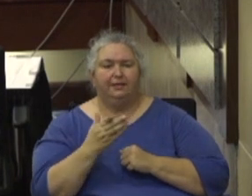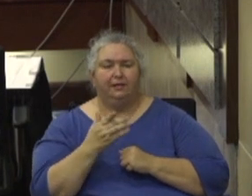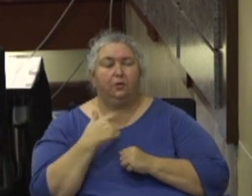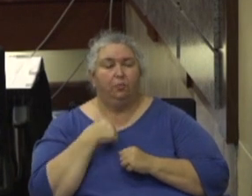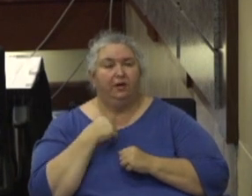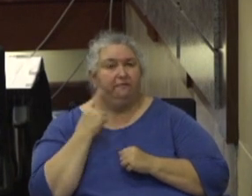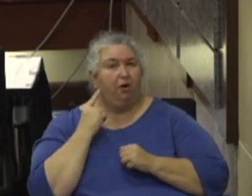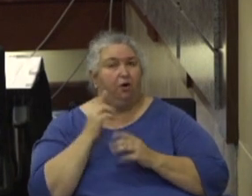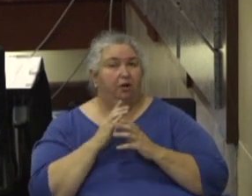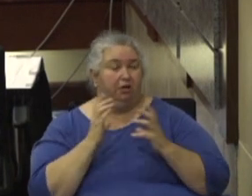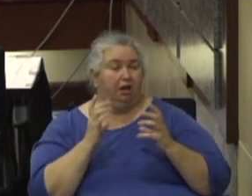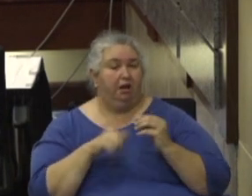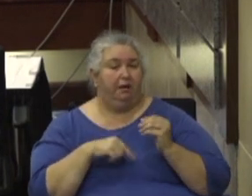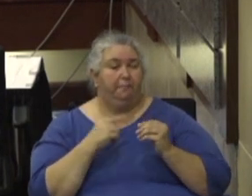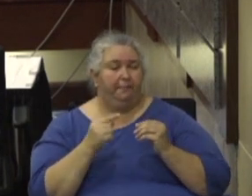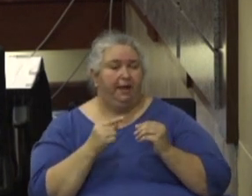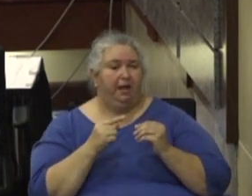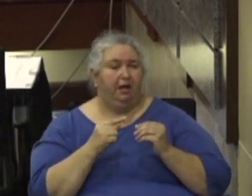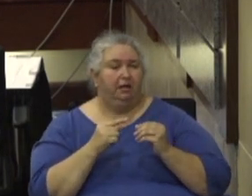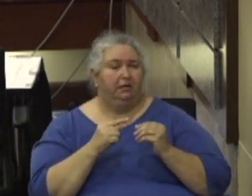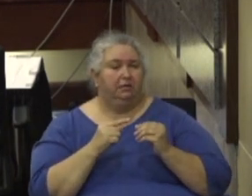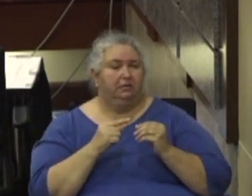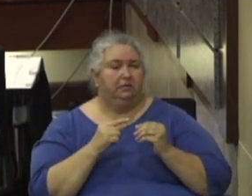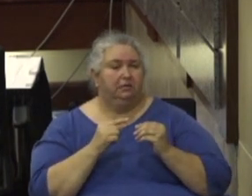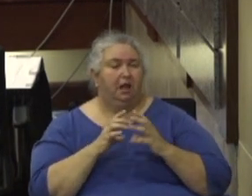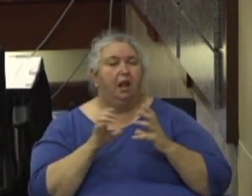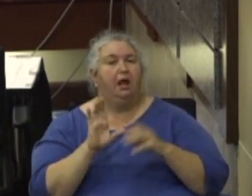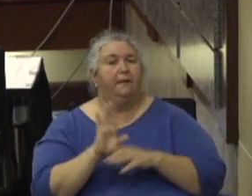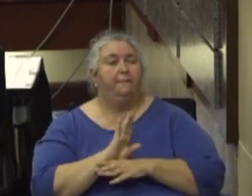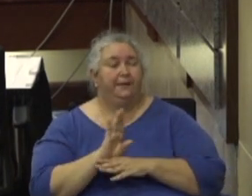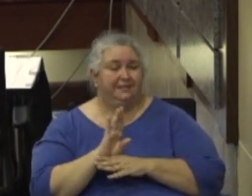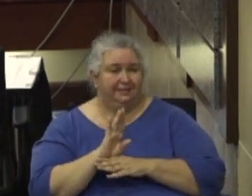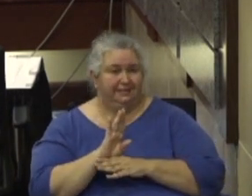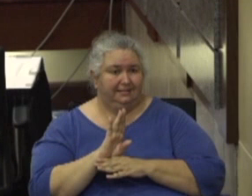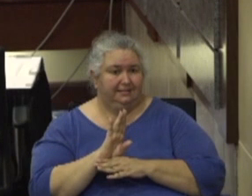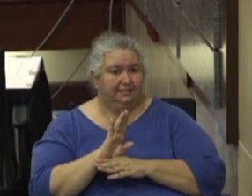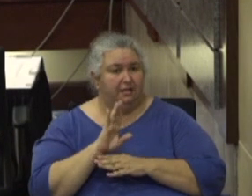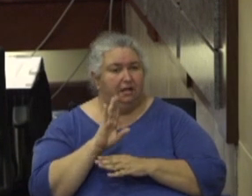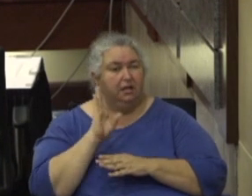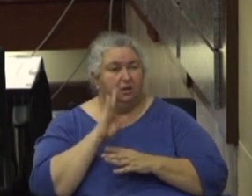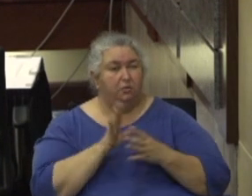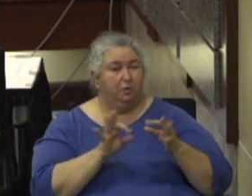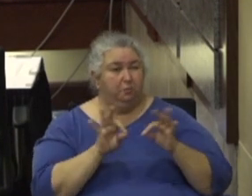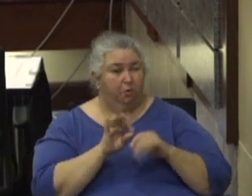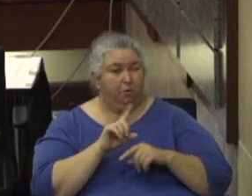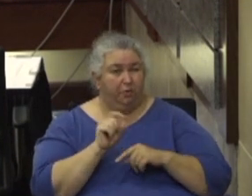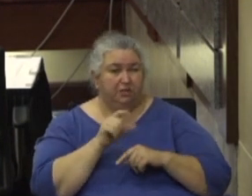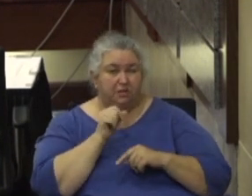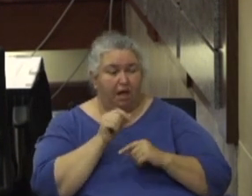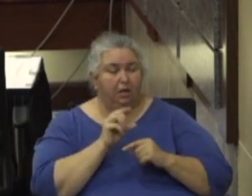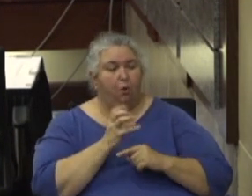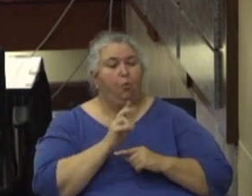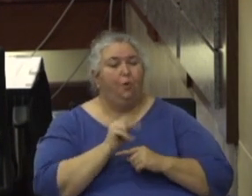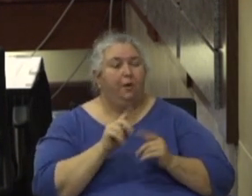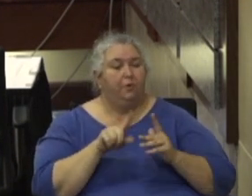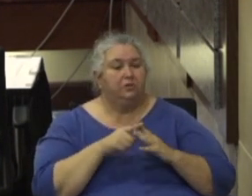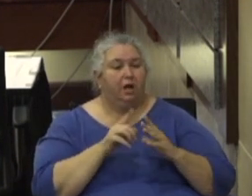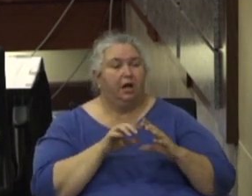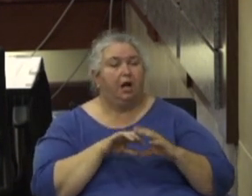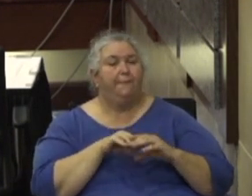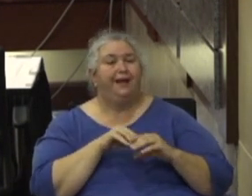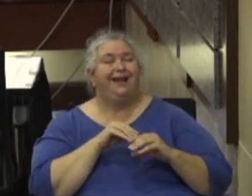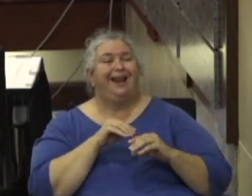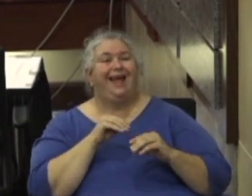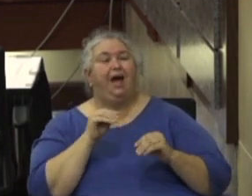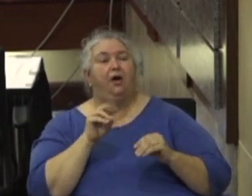heard quite a bit about is a lot of businesses knowing the important question of not just when we start coming out of recovery, but how